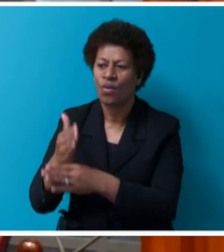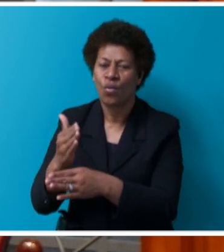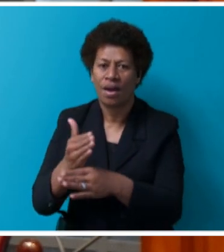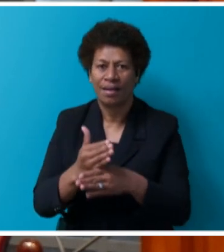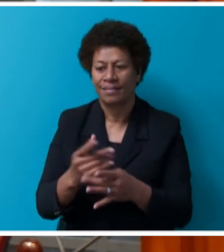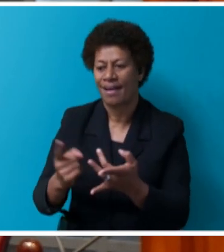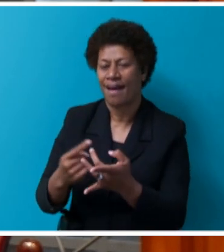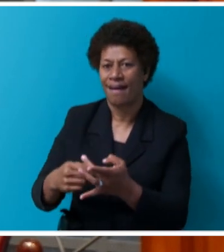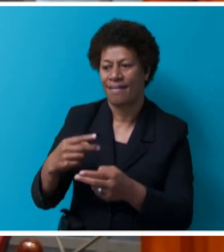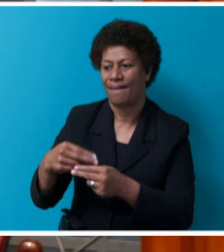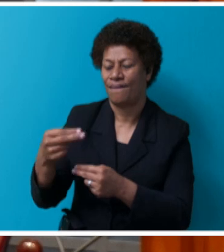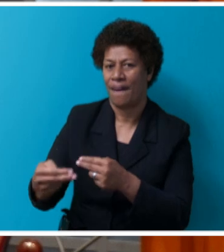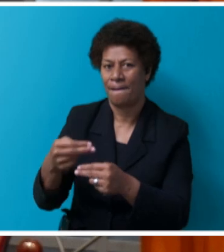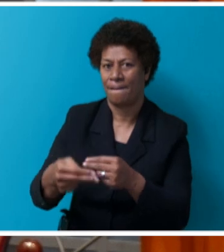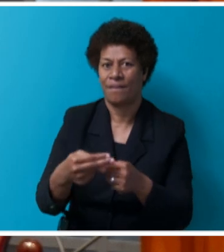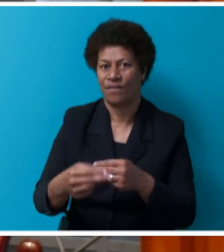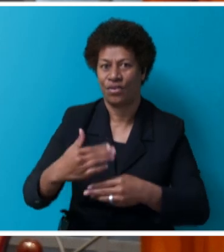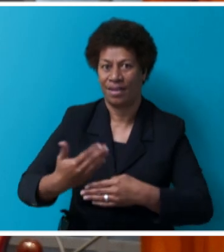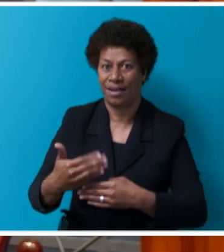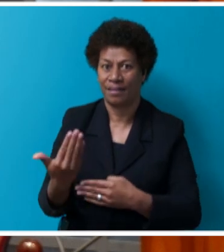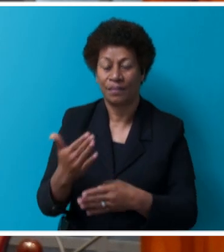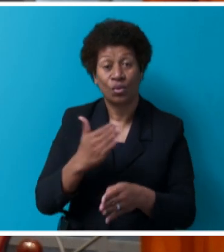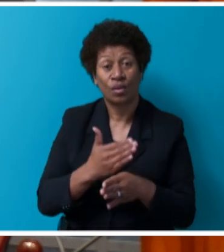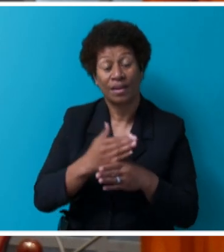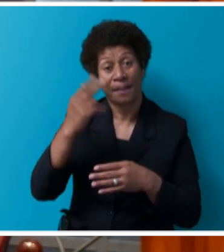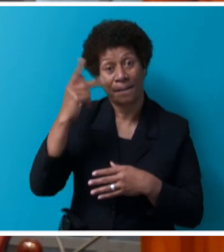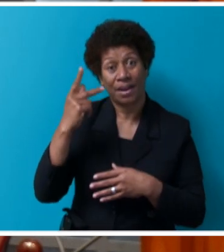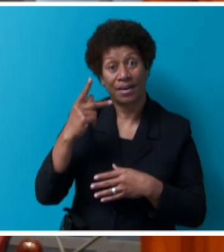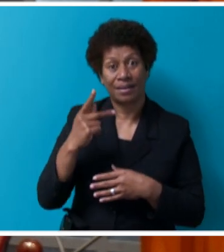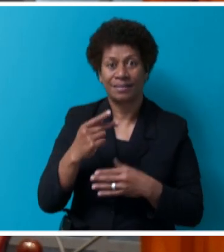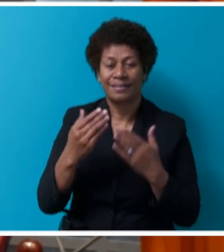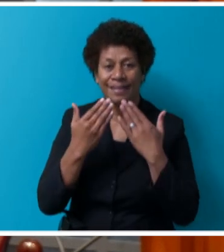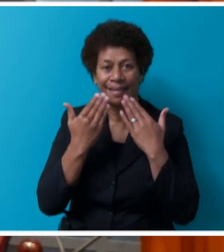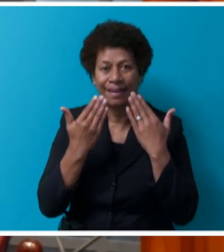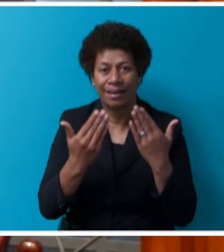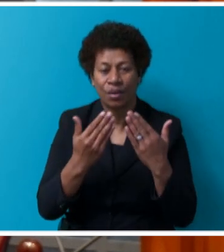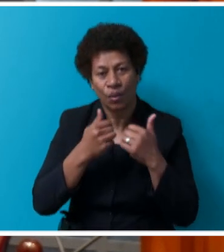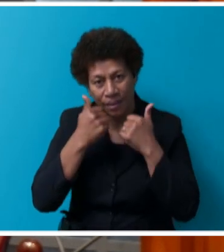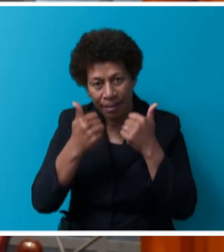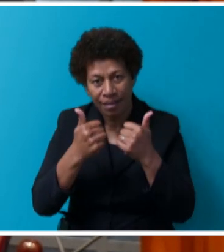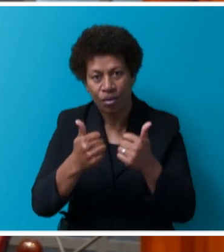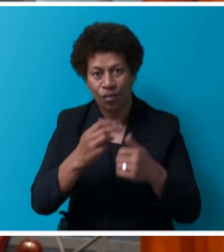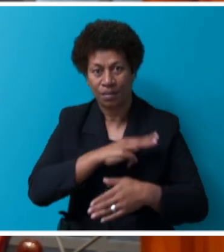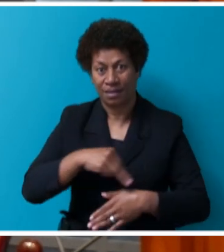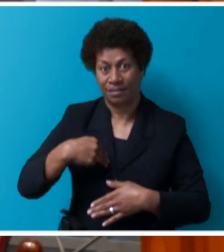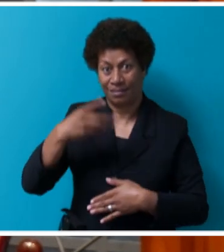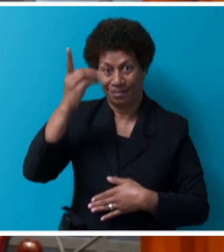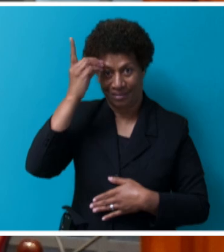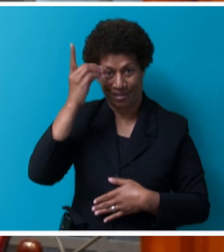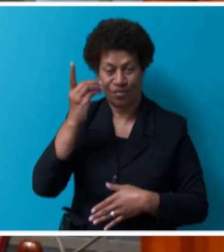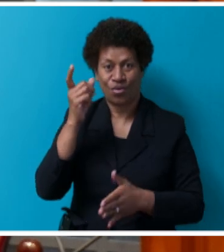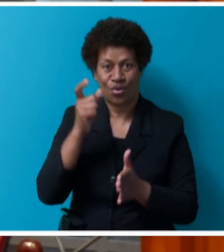farms and daily chores. Working parents have also expressed gratitude to the Ministry of Education for this cost-effective